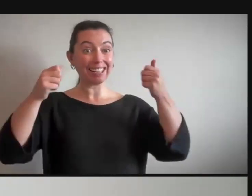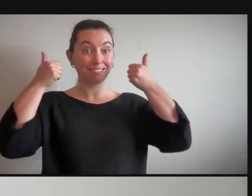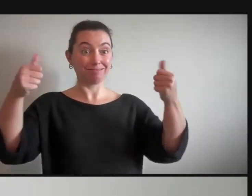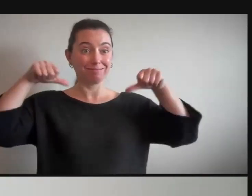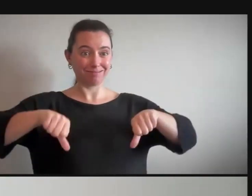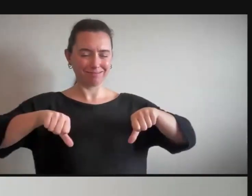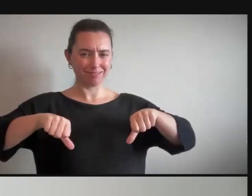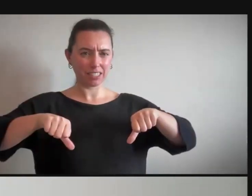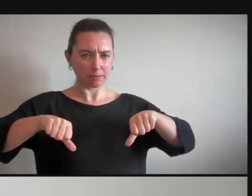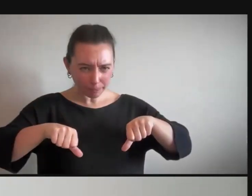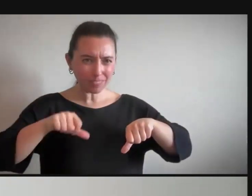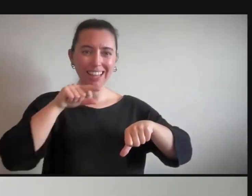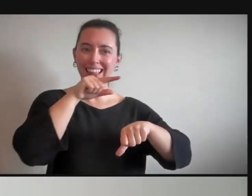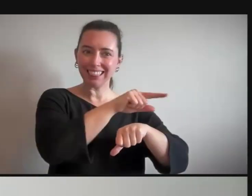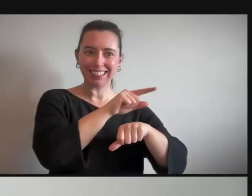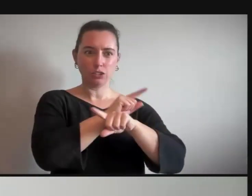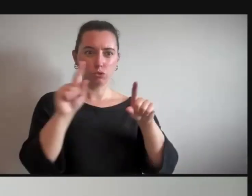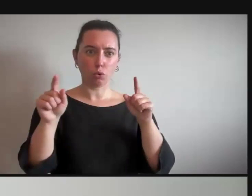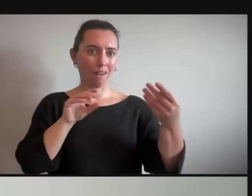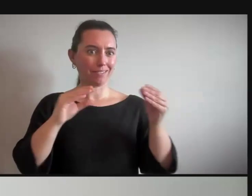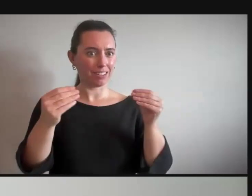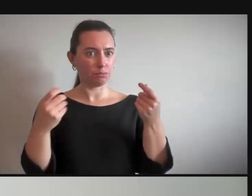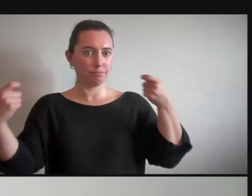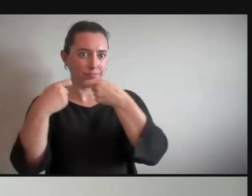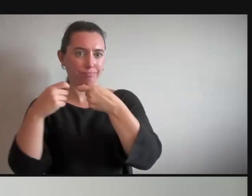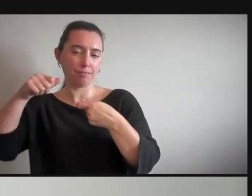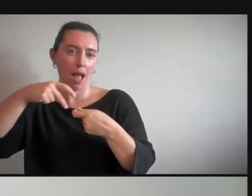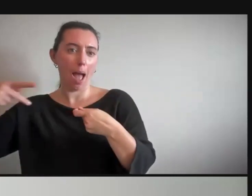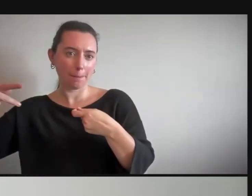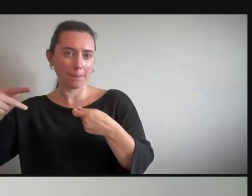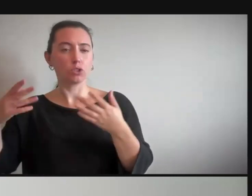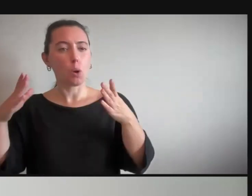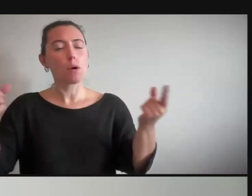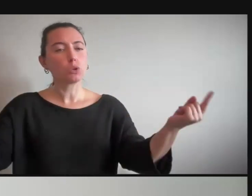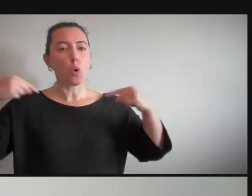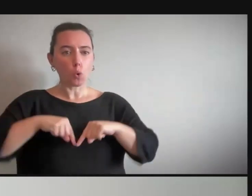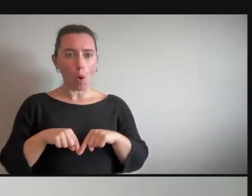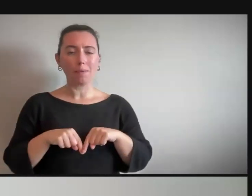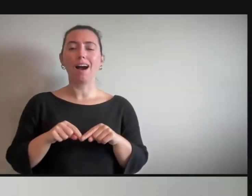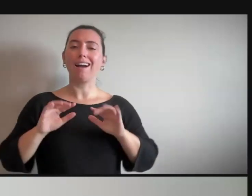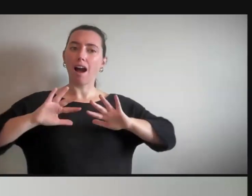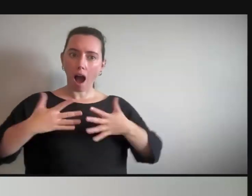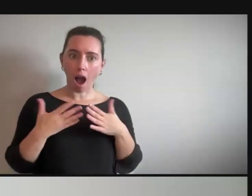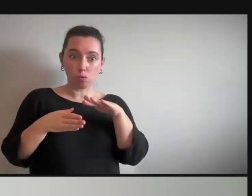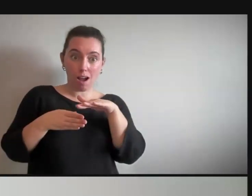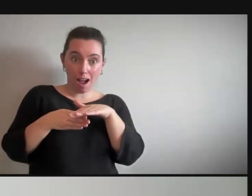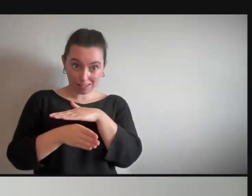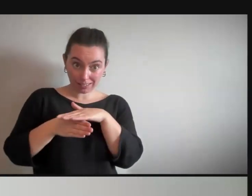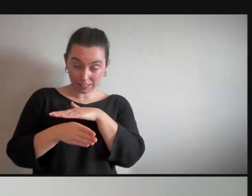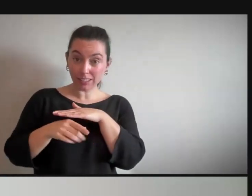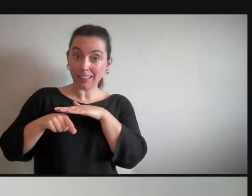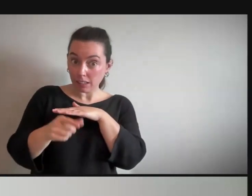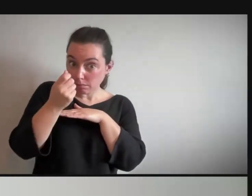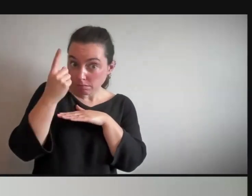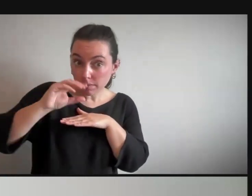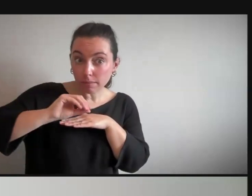So you always have to go back to like what's intended. Like, is it operable? Is it understandable? Is